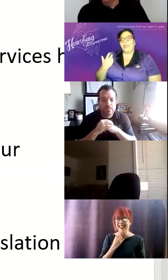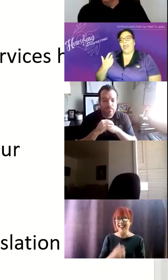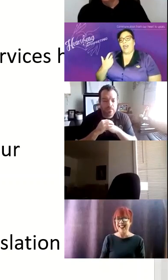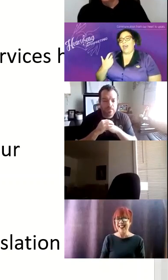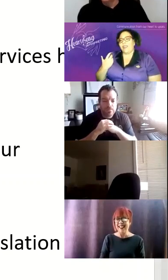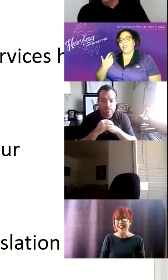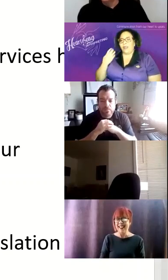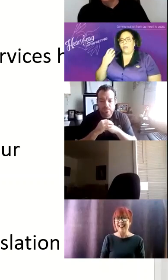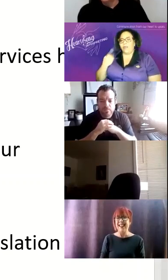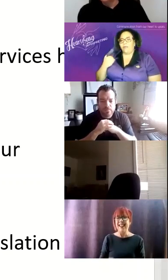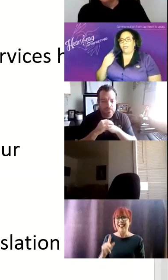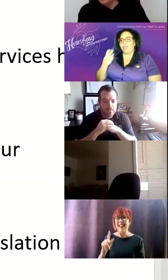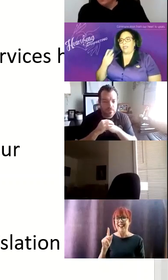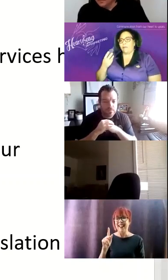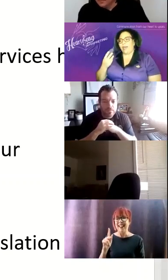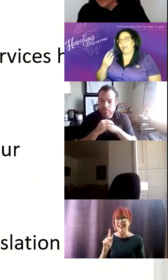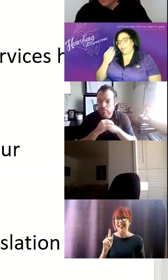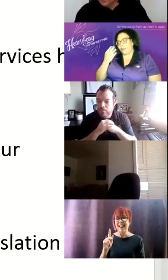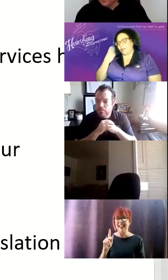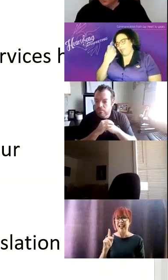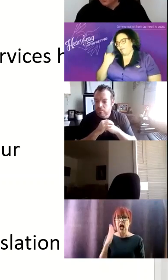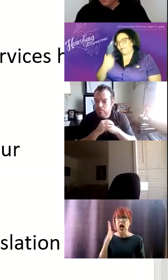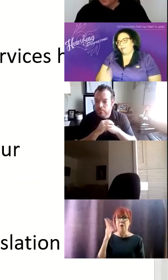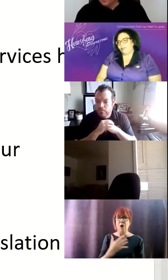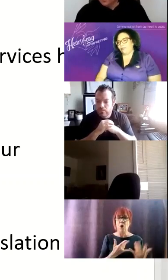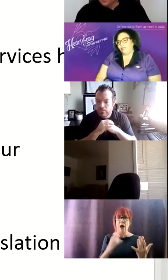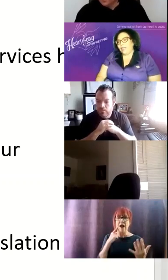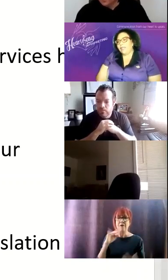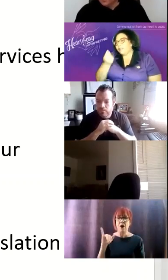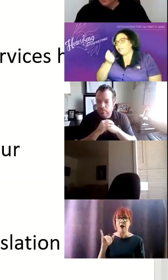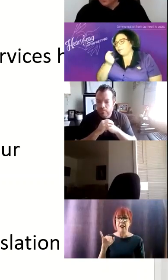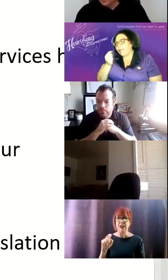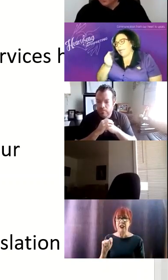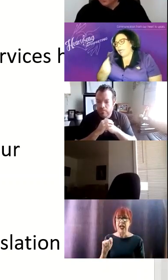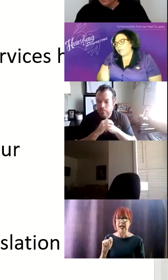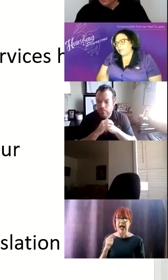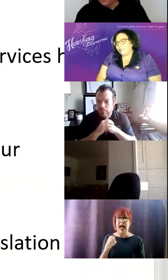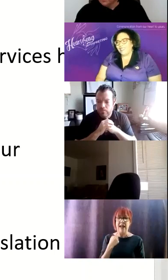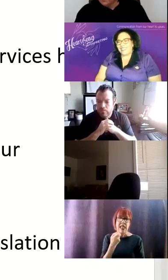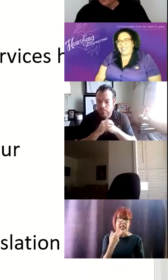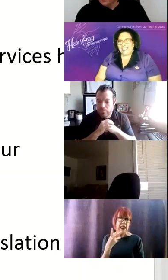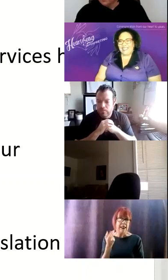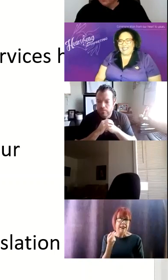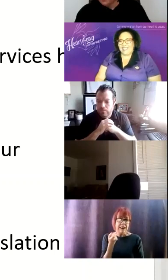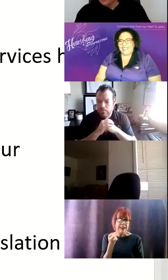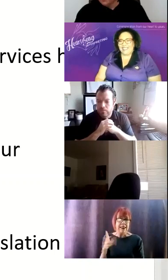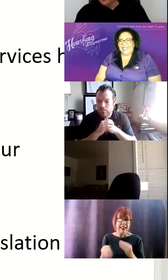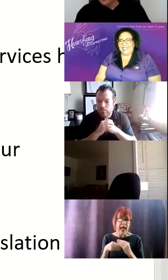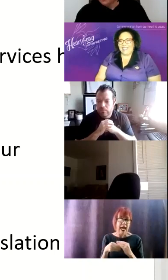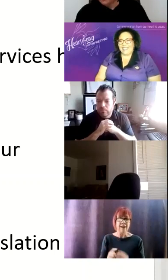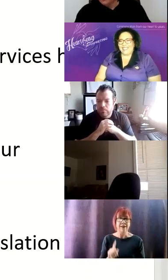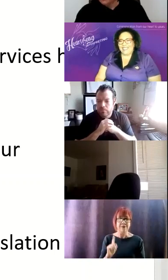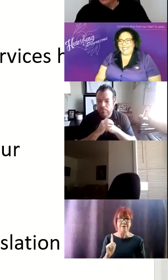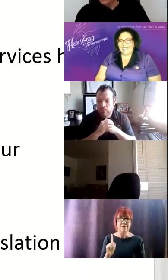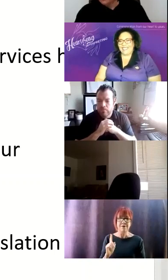was going to add, and I'll wait for Jet to come back. So I have a little something to add.